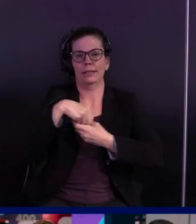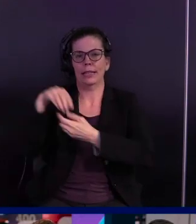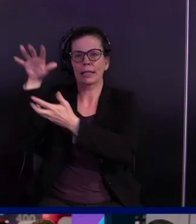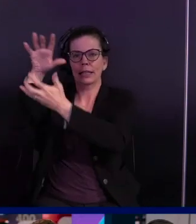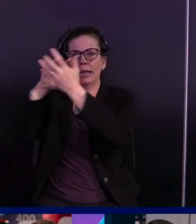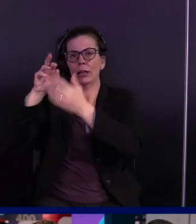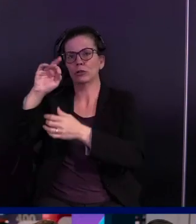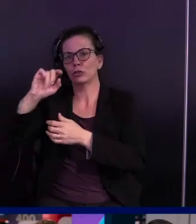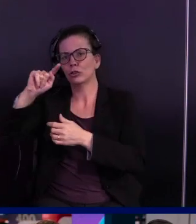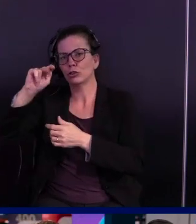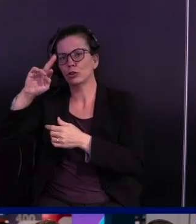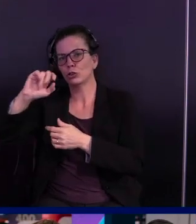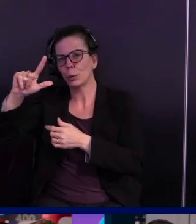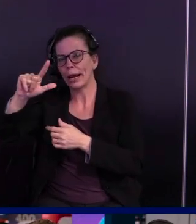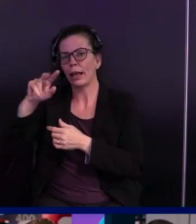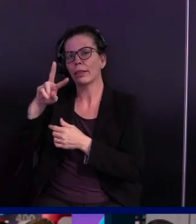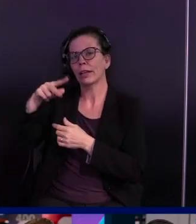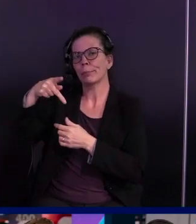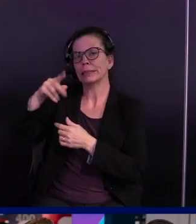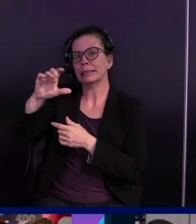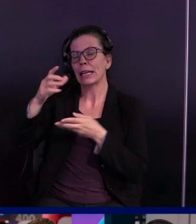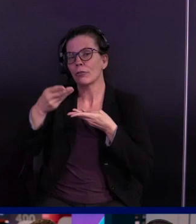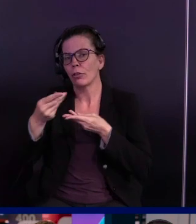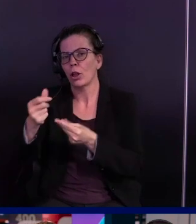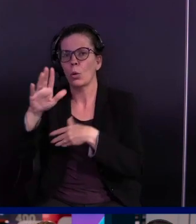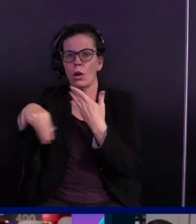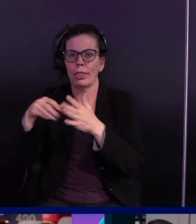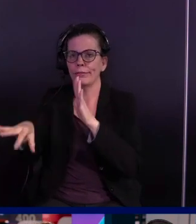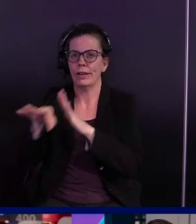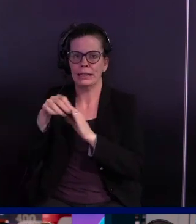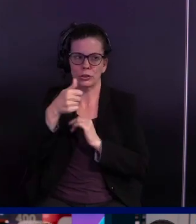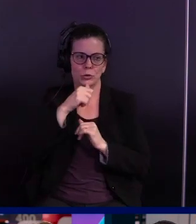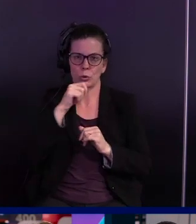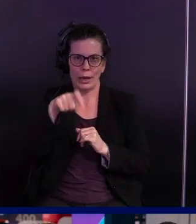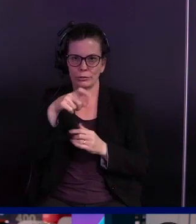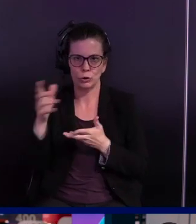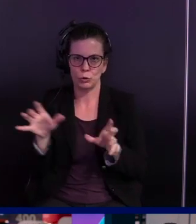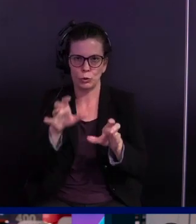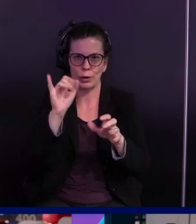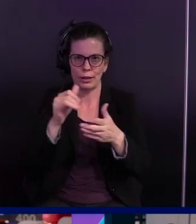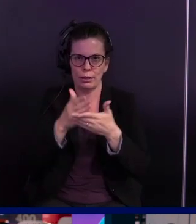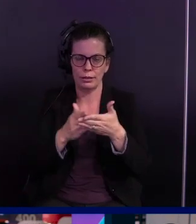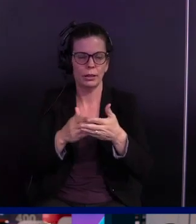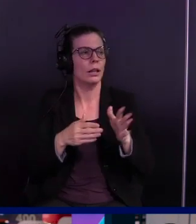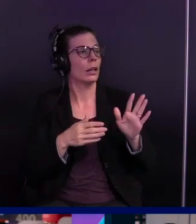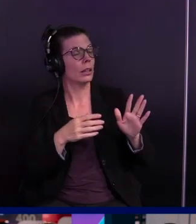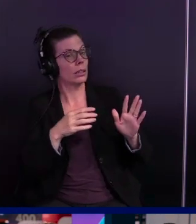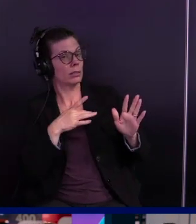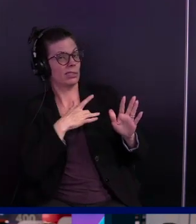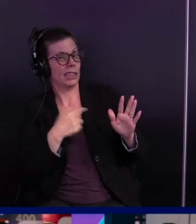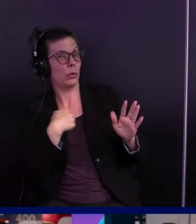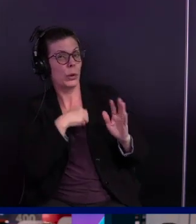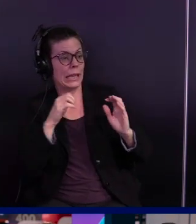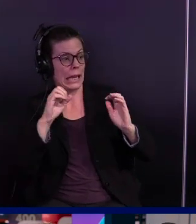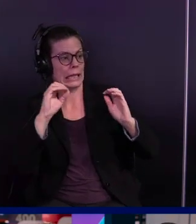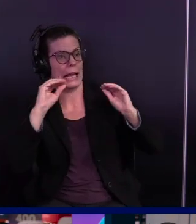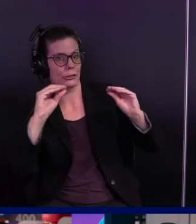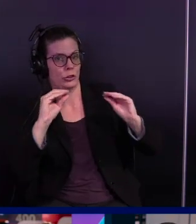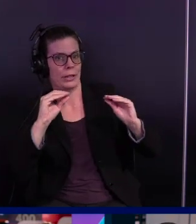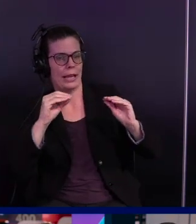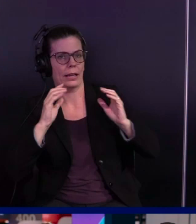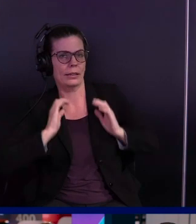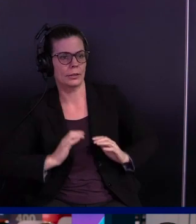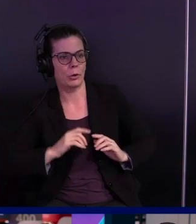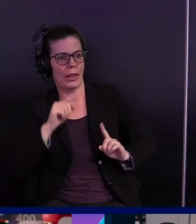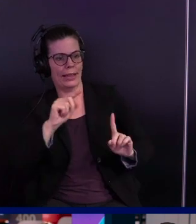VPC flow, and all the findings for you. There's nothing to do. Well, a lot of times we educate customers like, this is